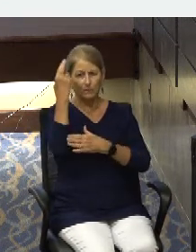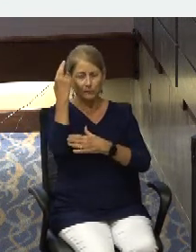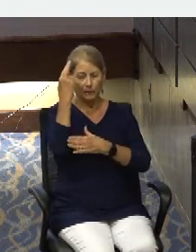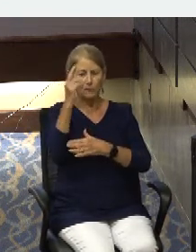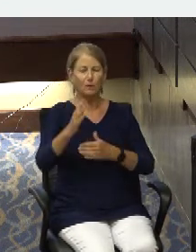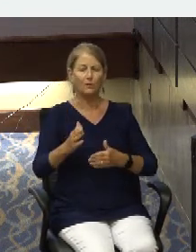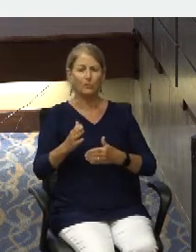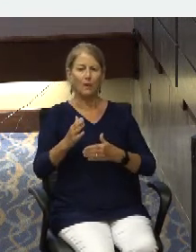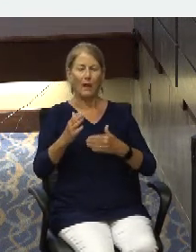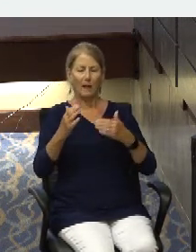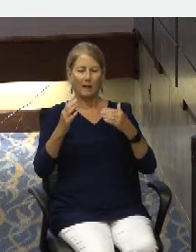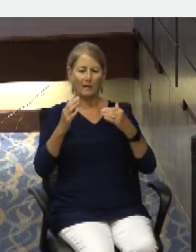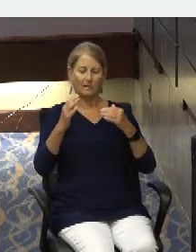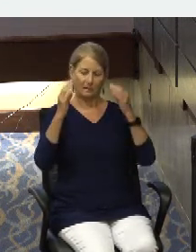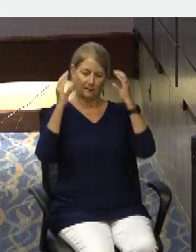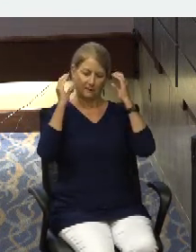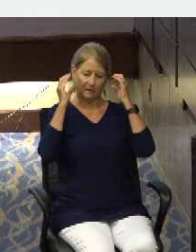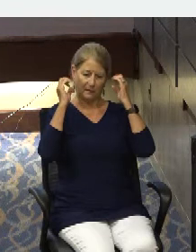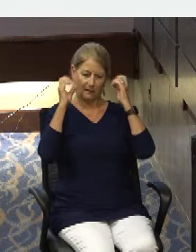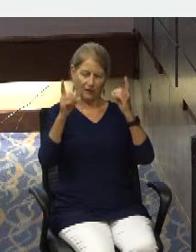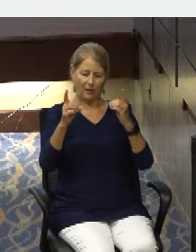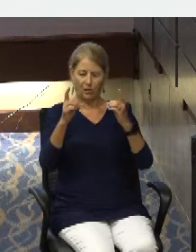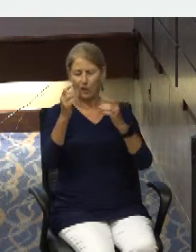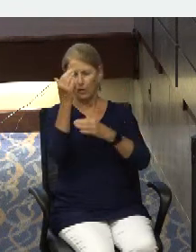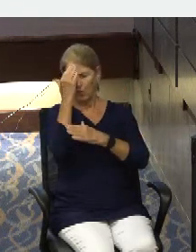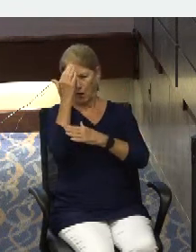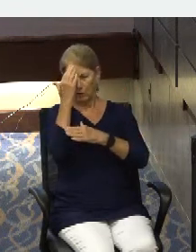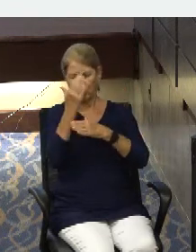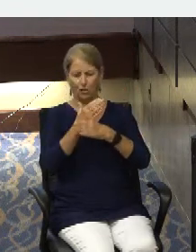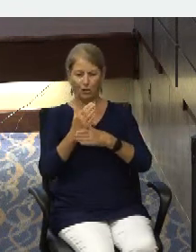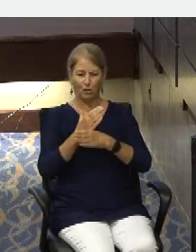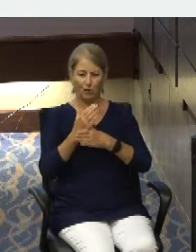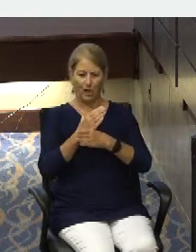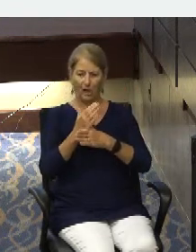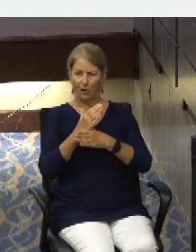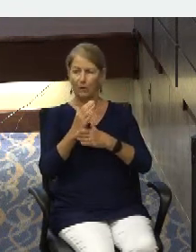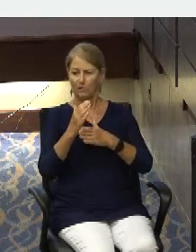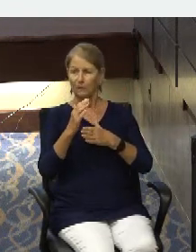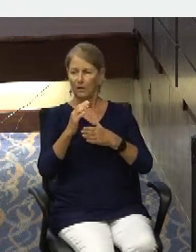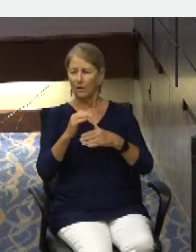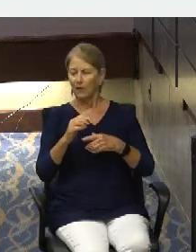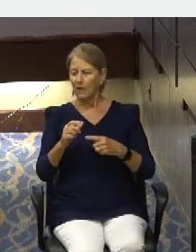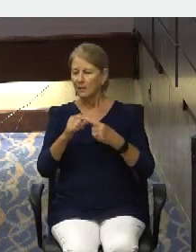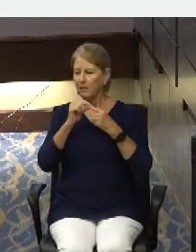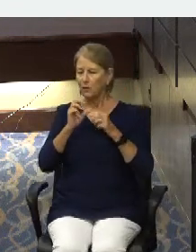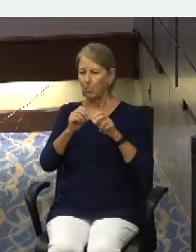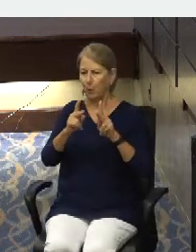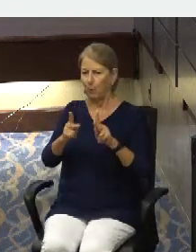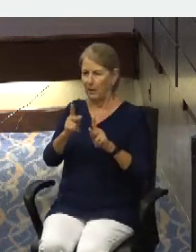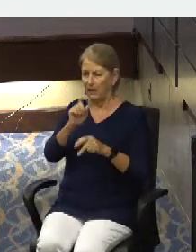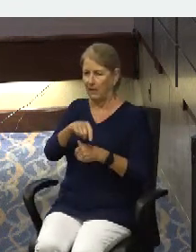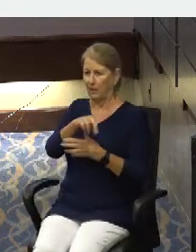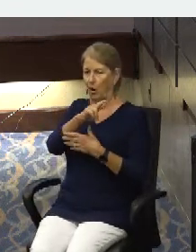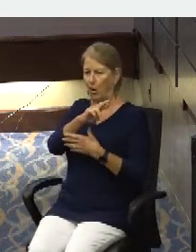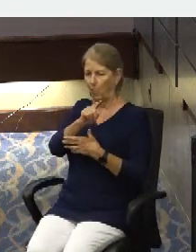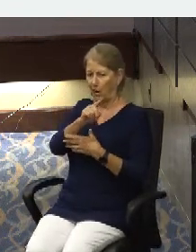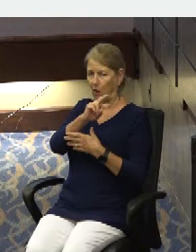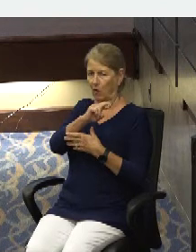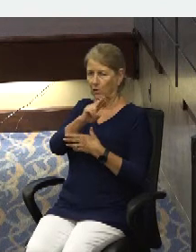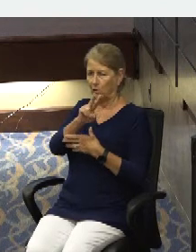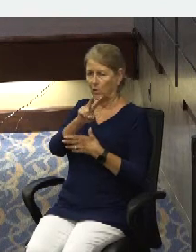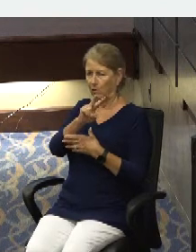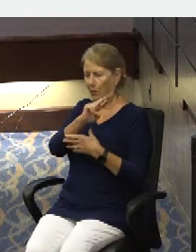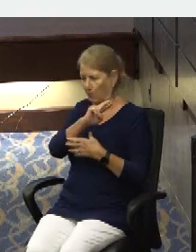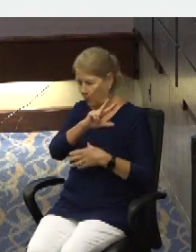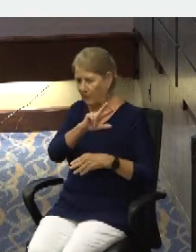education, enjoyment, reflection, and knowledge sharing. This is allowed by special permit only in R1, R2, and R3 zoning,